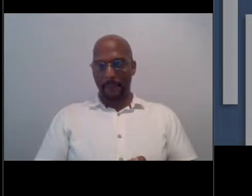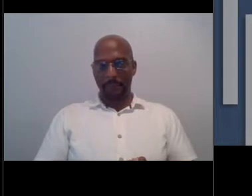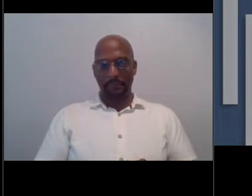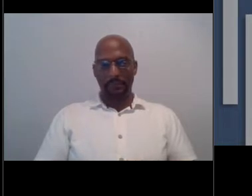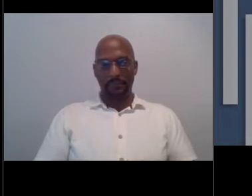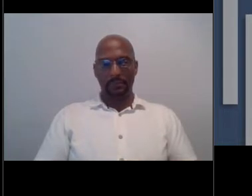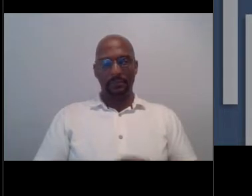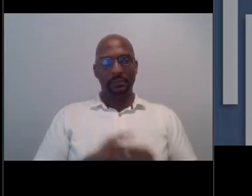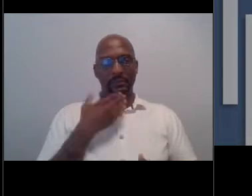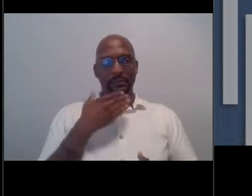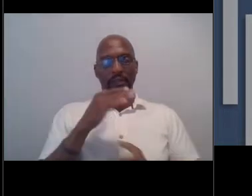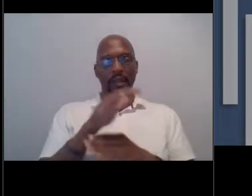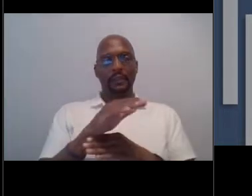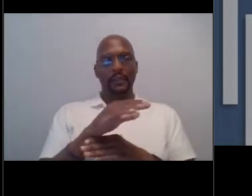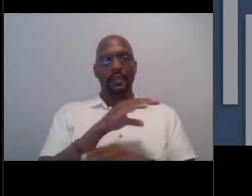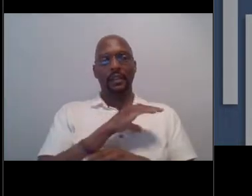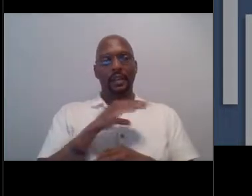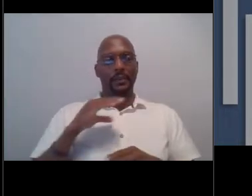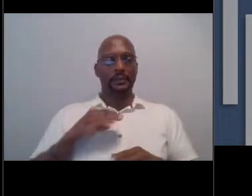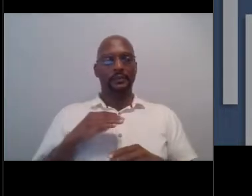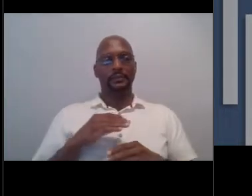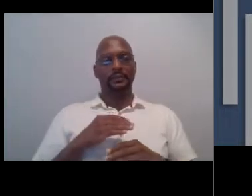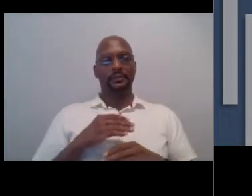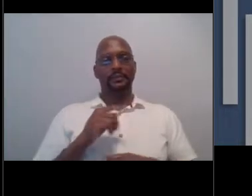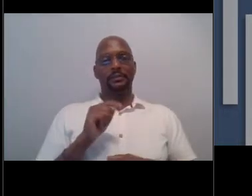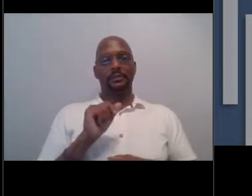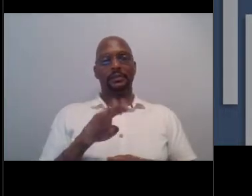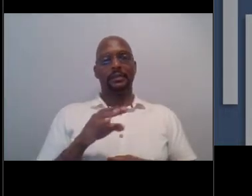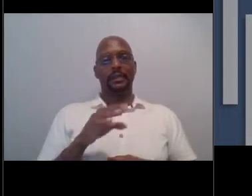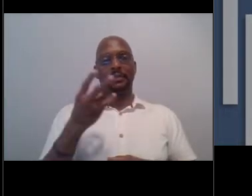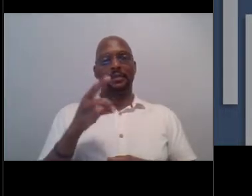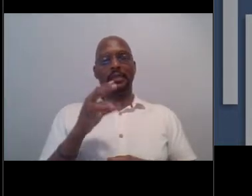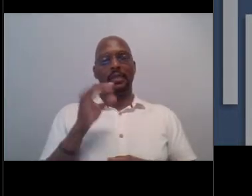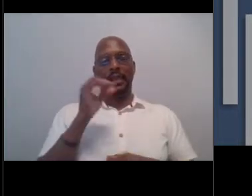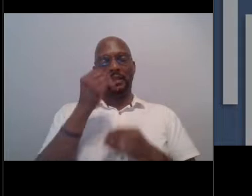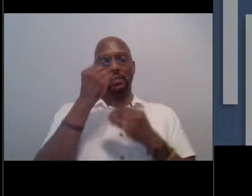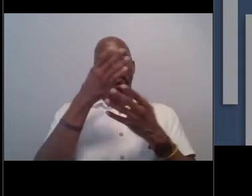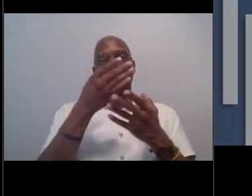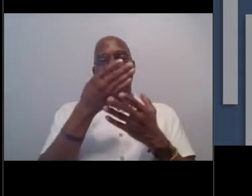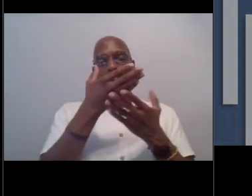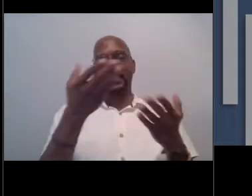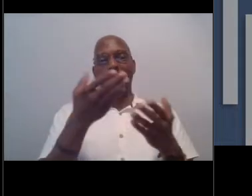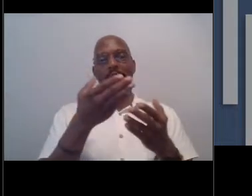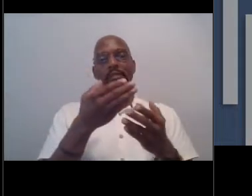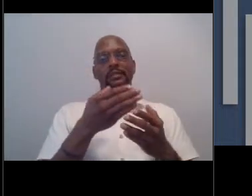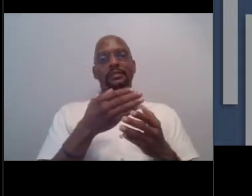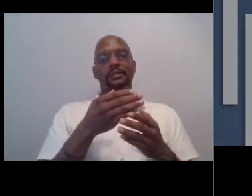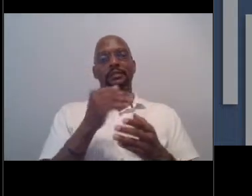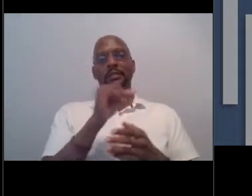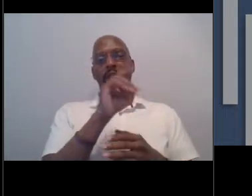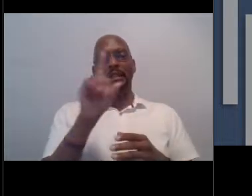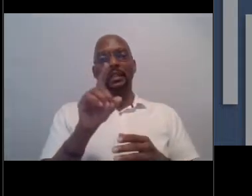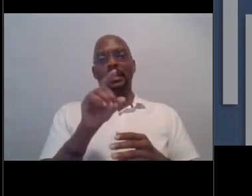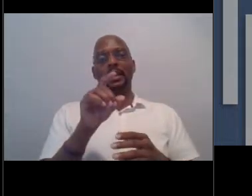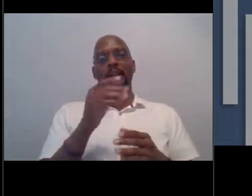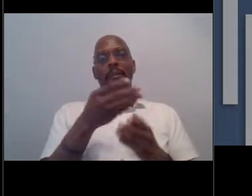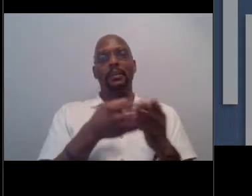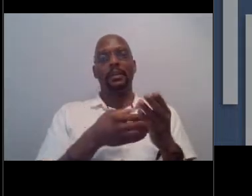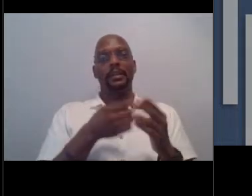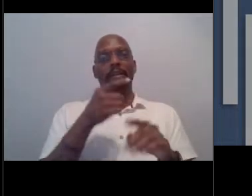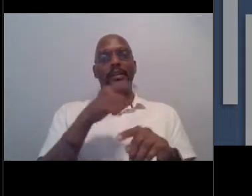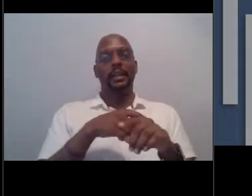Good afternoon, Commissioners. Tab 17 is an informational item on the San Diego part-time transit-only lanes